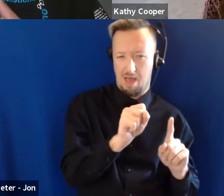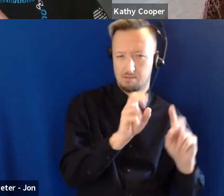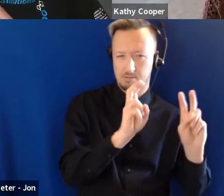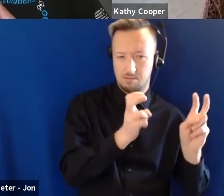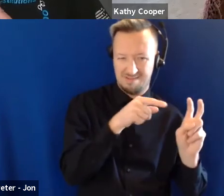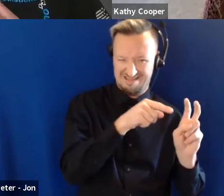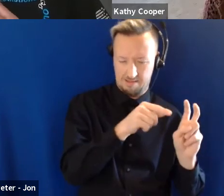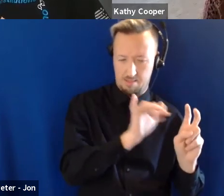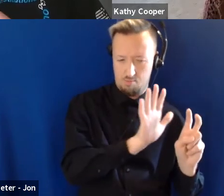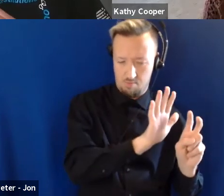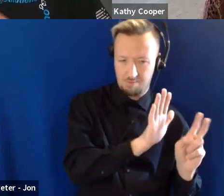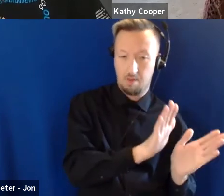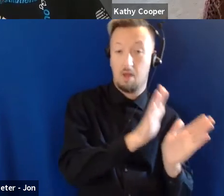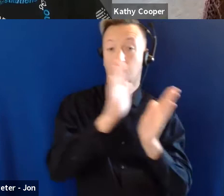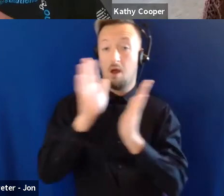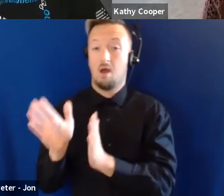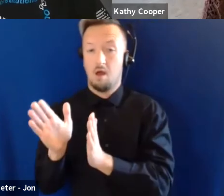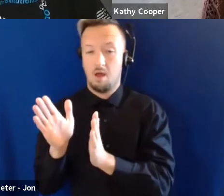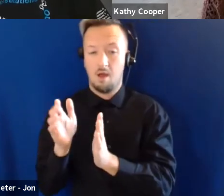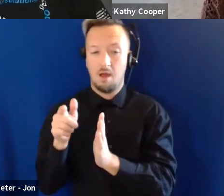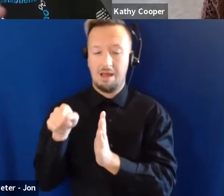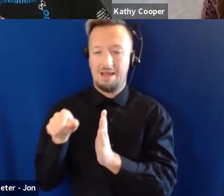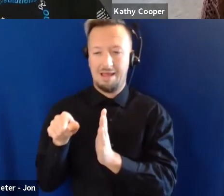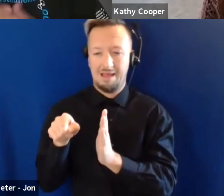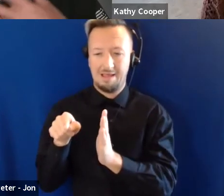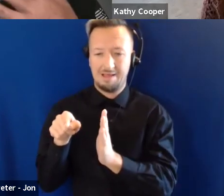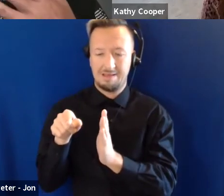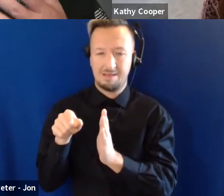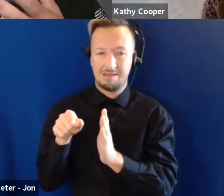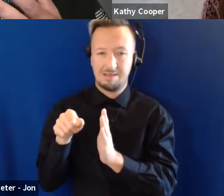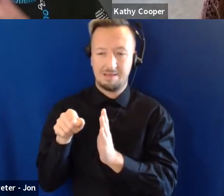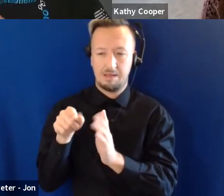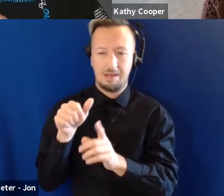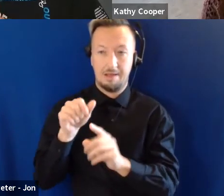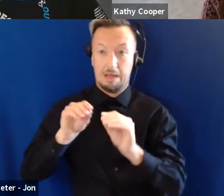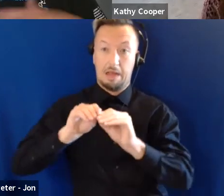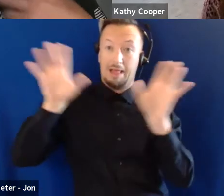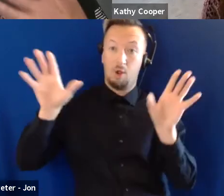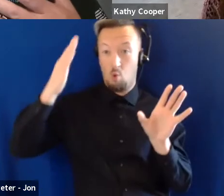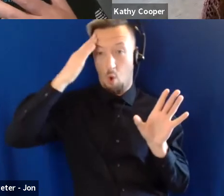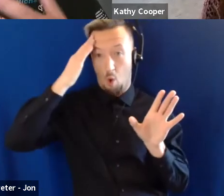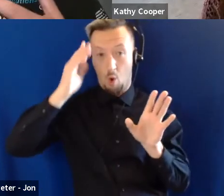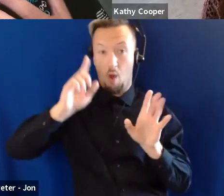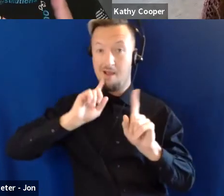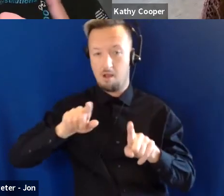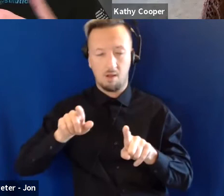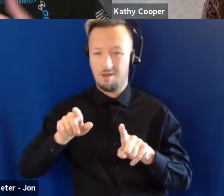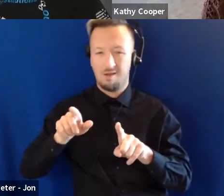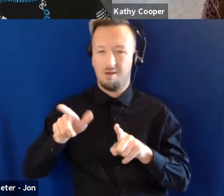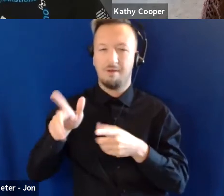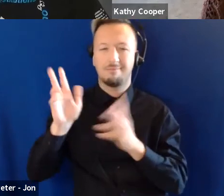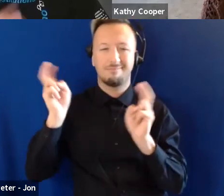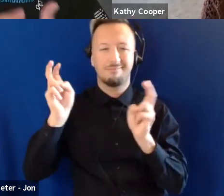sort of less cut and dried area where it is, so your statewide independent living councils then they have these